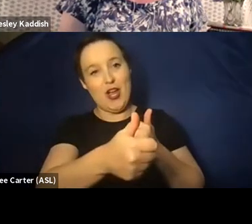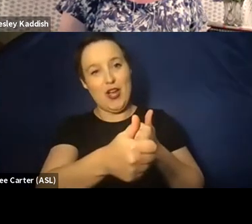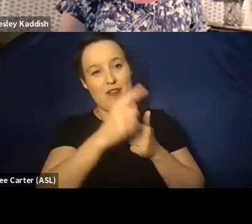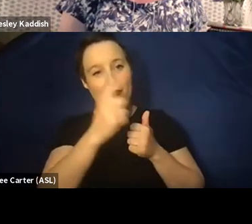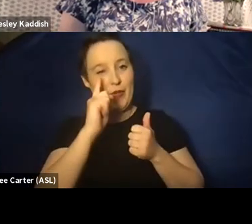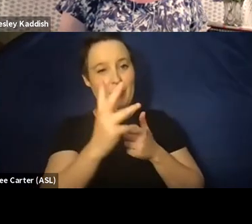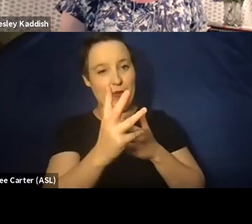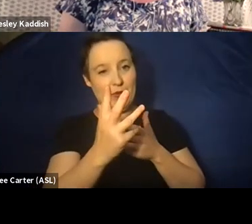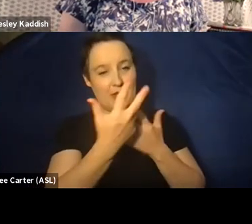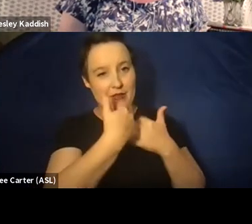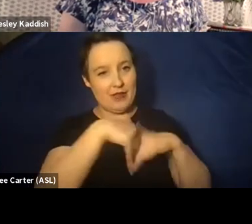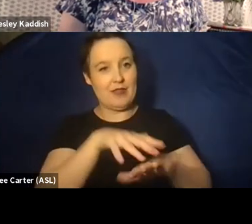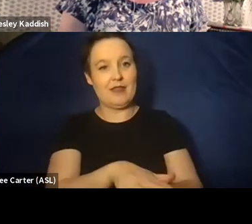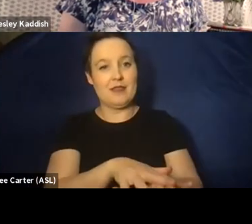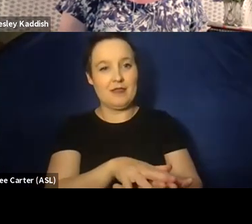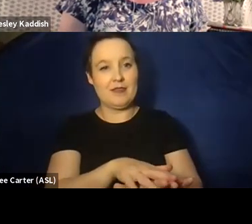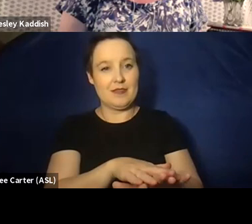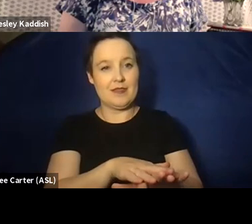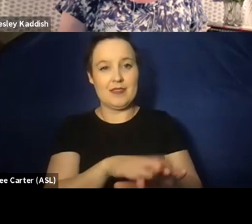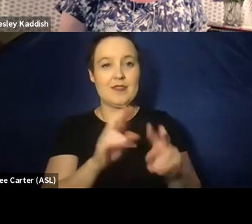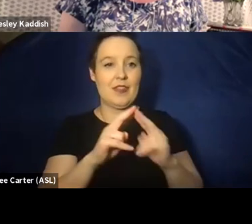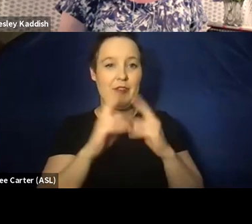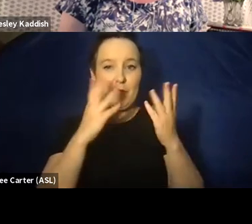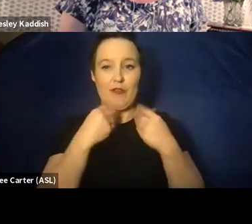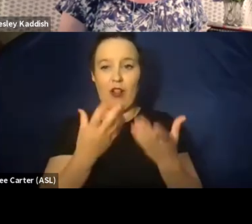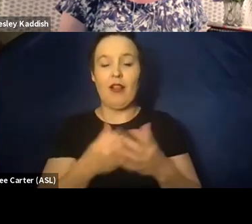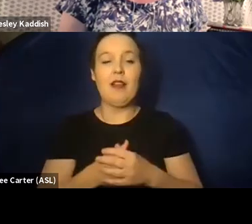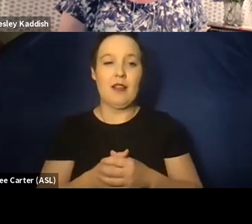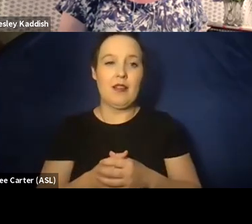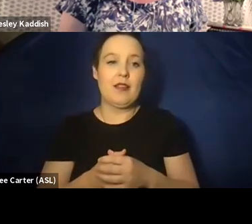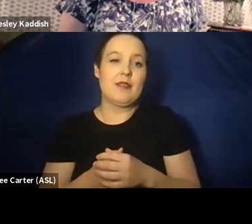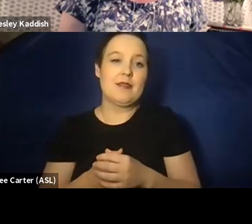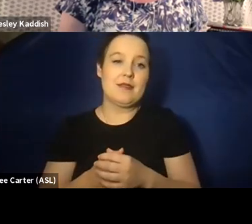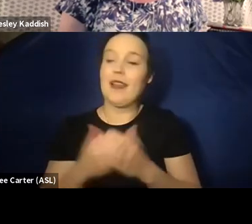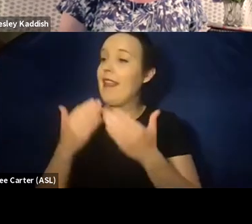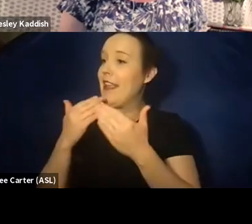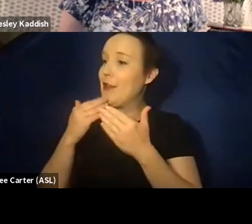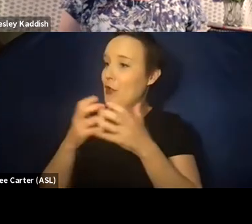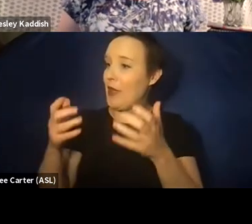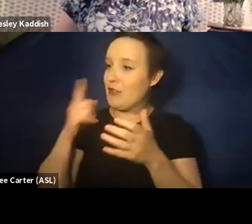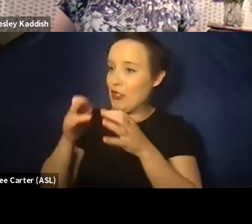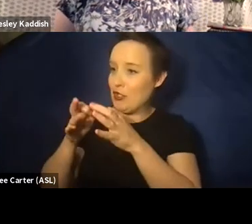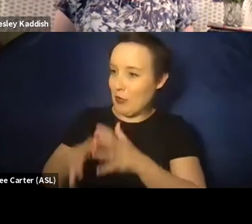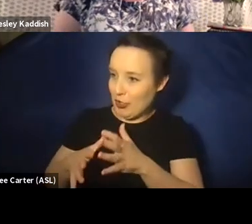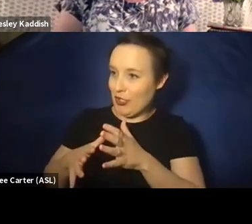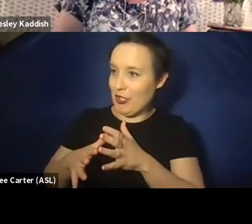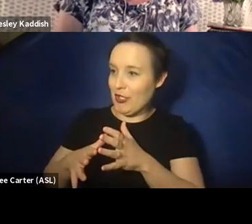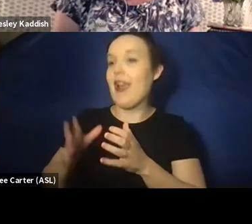integrated into the present day is that much more beautiful. So, and thank you very much, B, and to the entire ASL